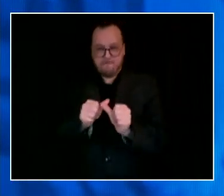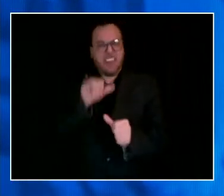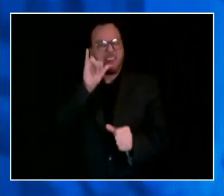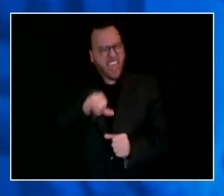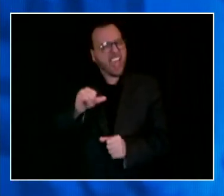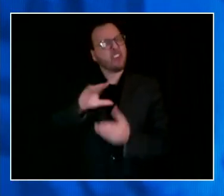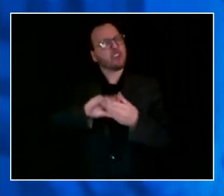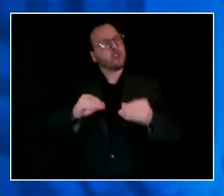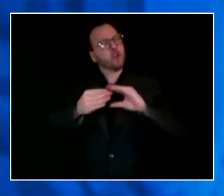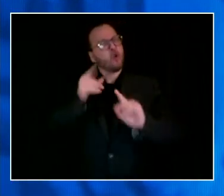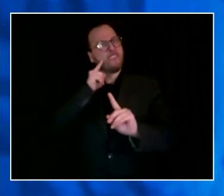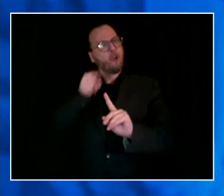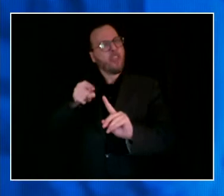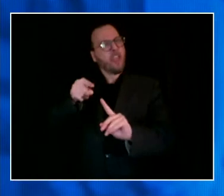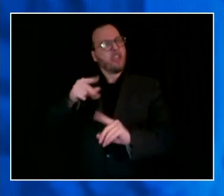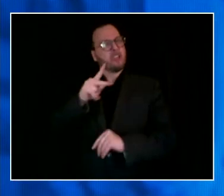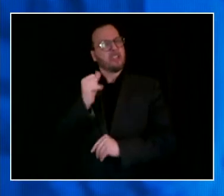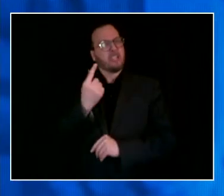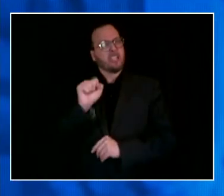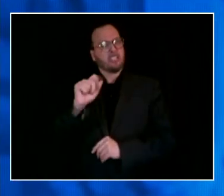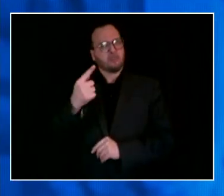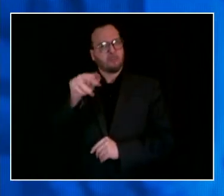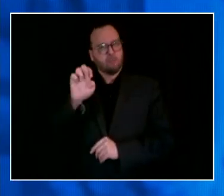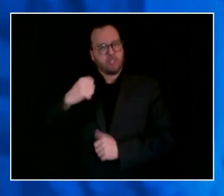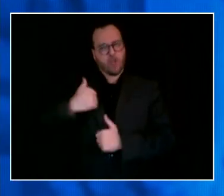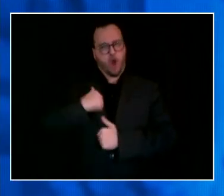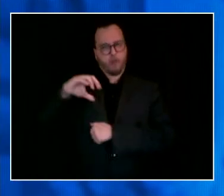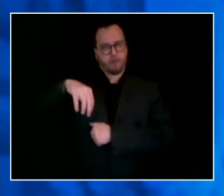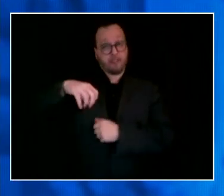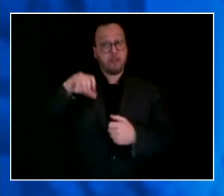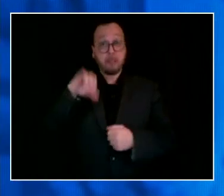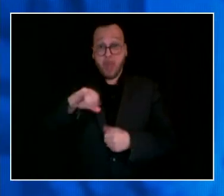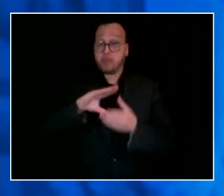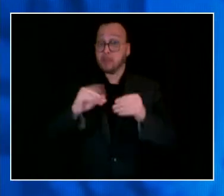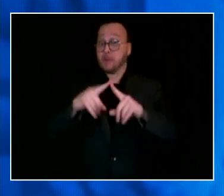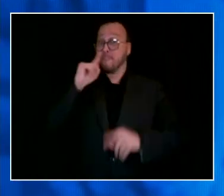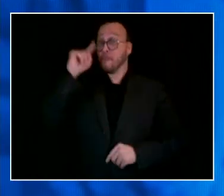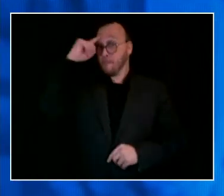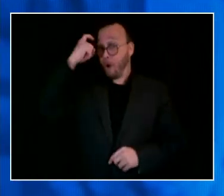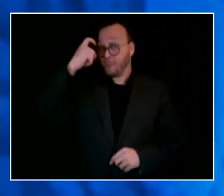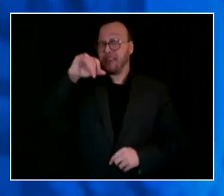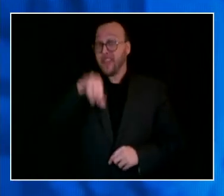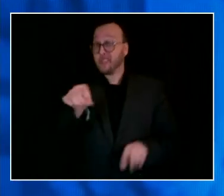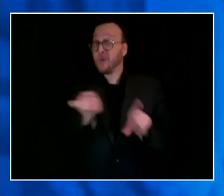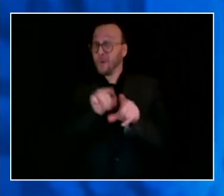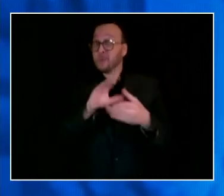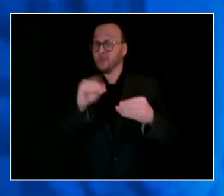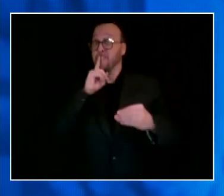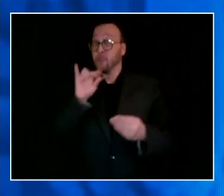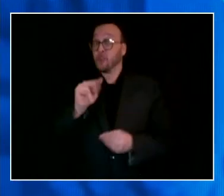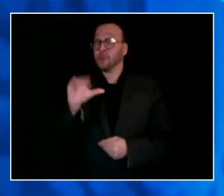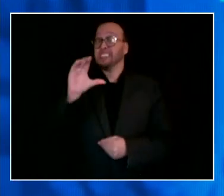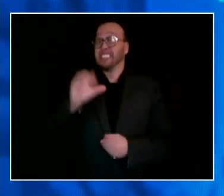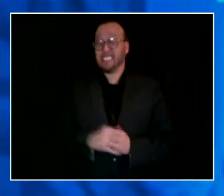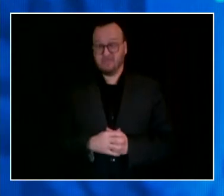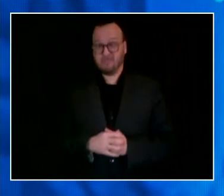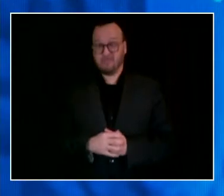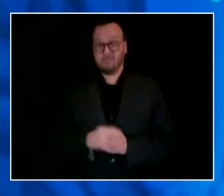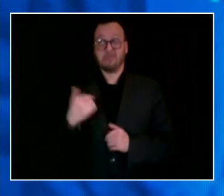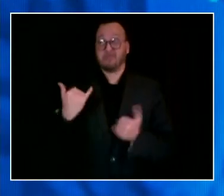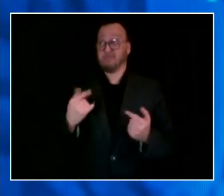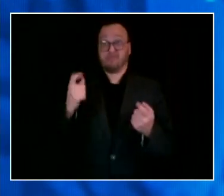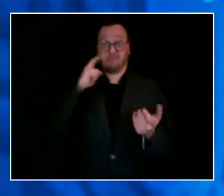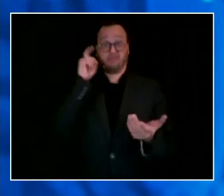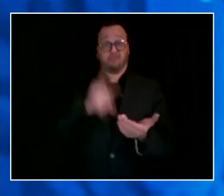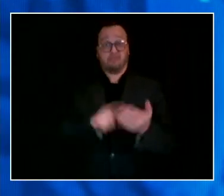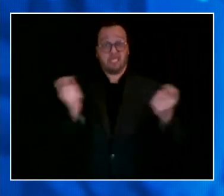that's the story of the people of the Bronx. And it is a story of New York City. As we celebrate our 400 years of New York